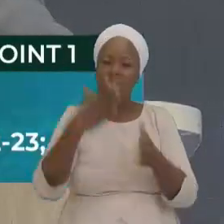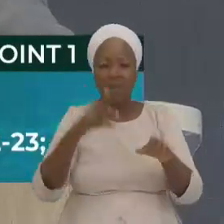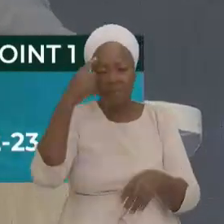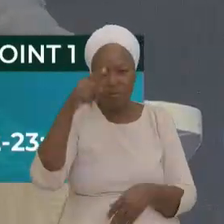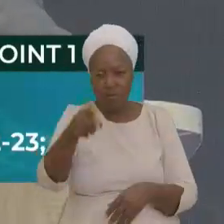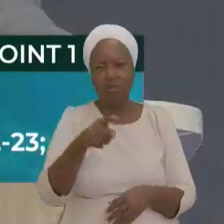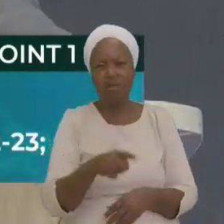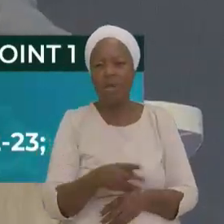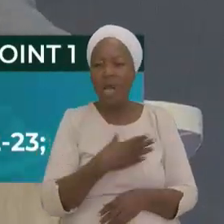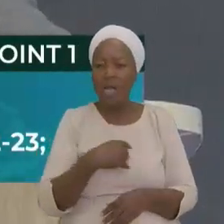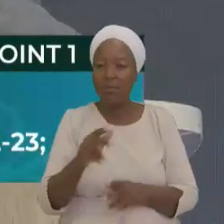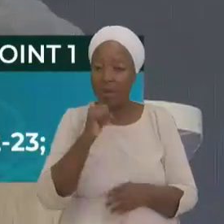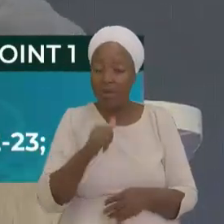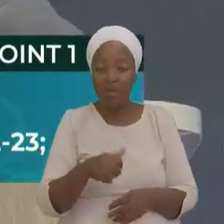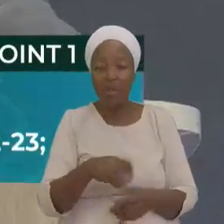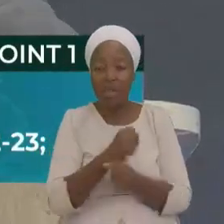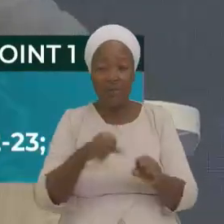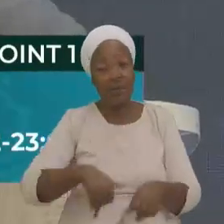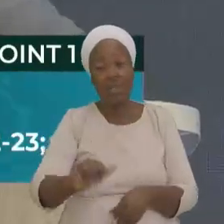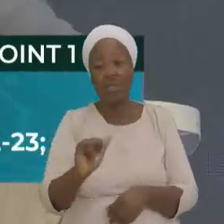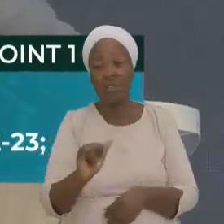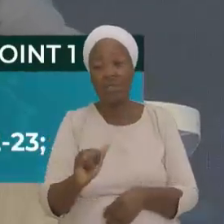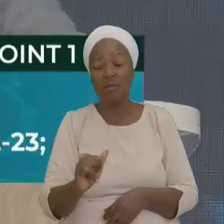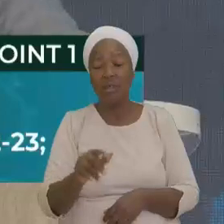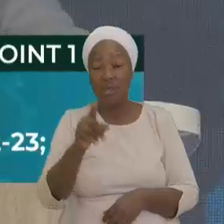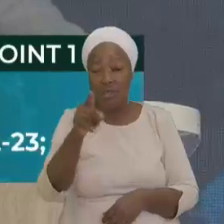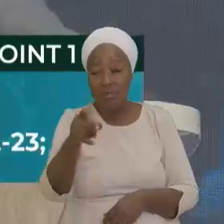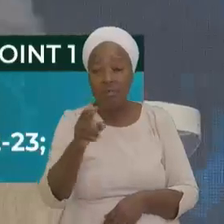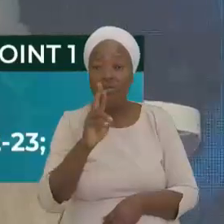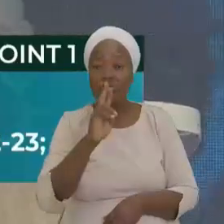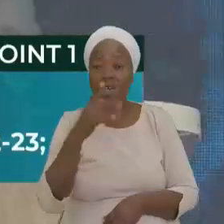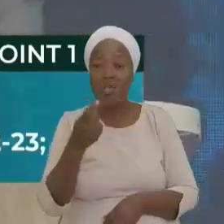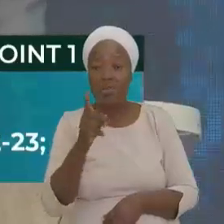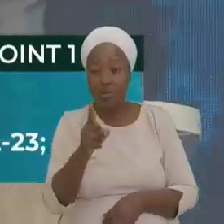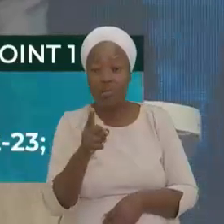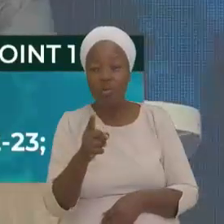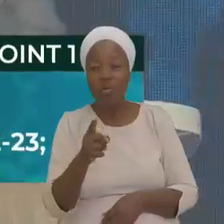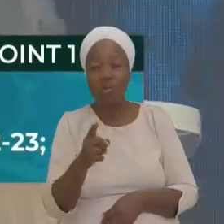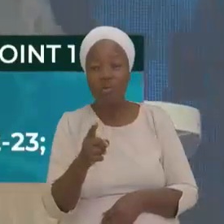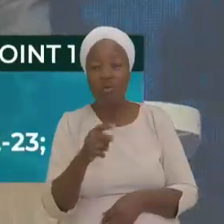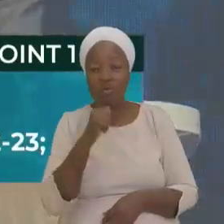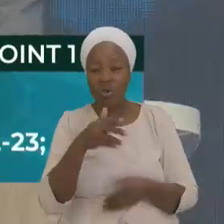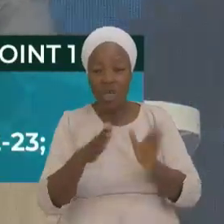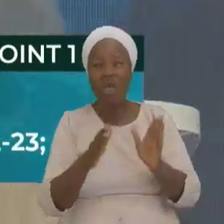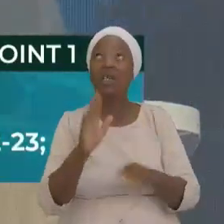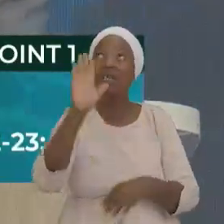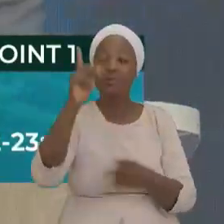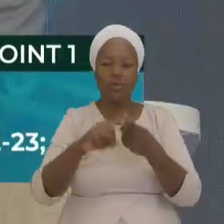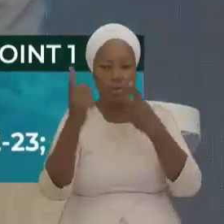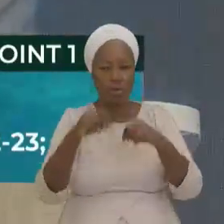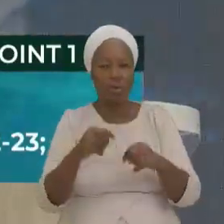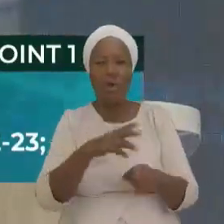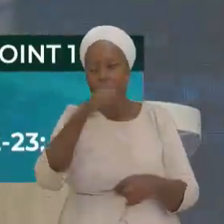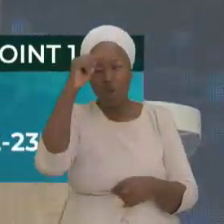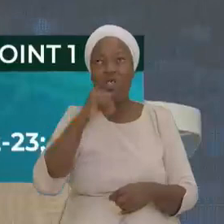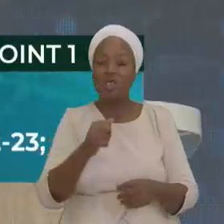And if you are not saved yet, you are the one delaying. It's love for you, it's compassion for you, it's mercy for